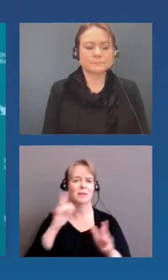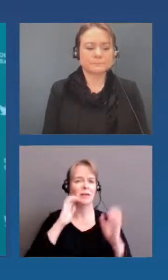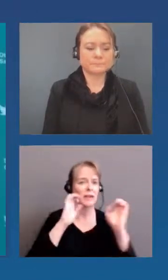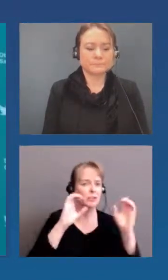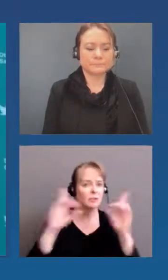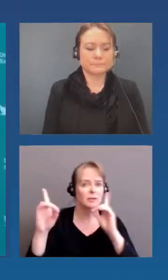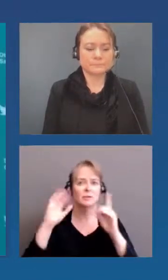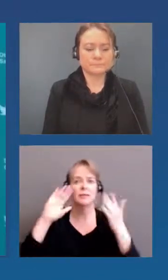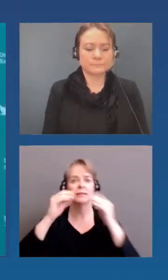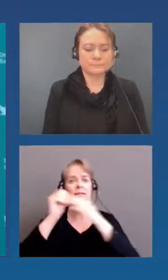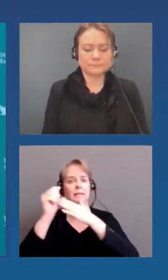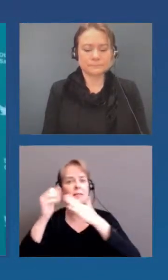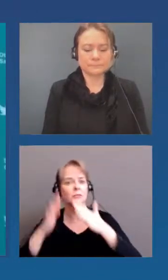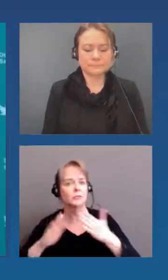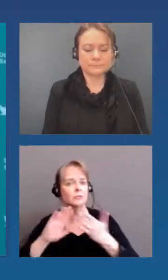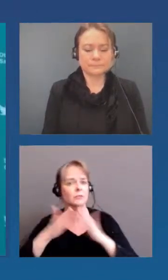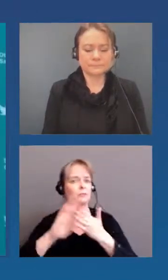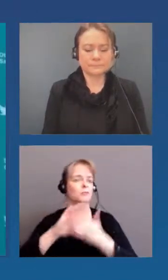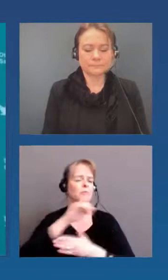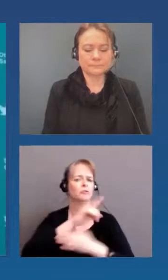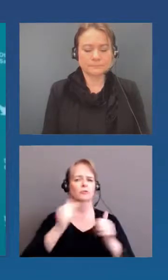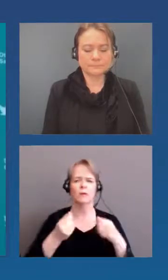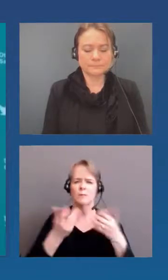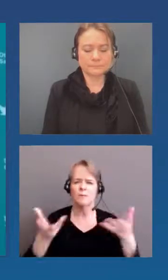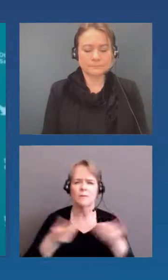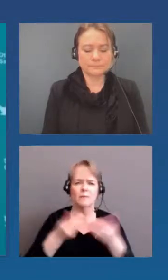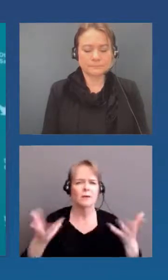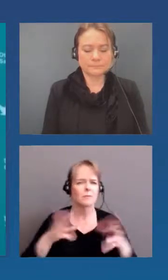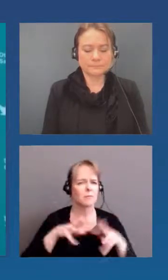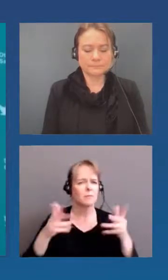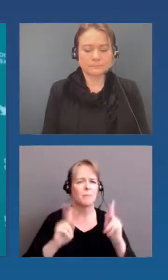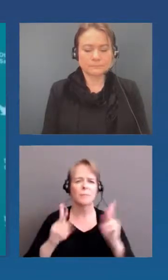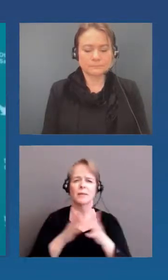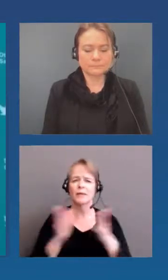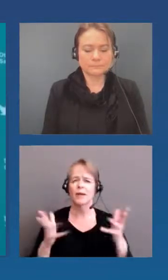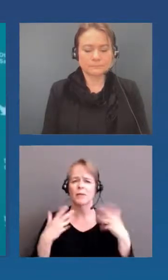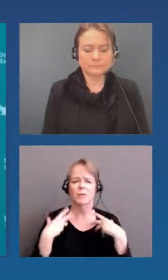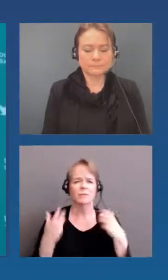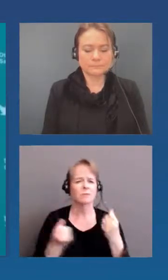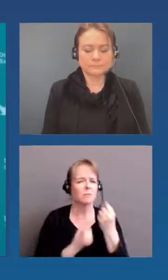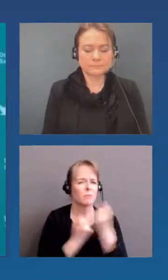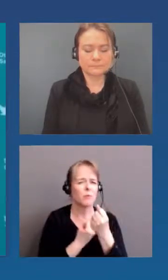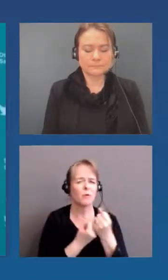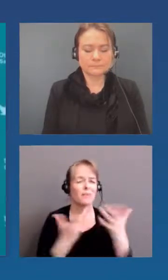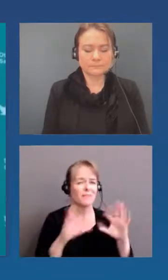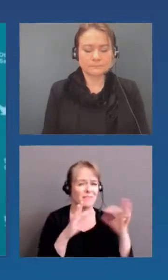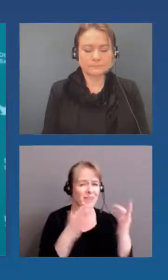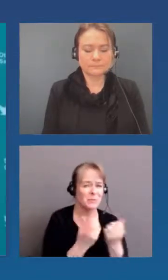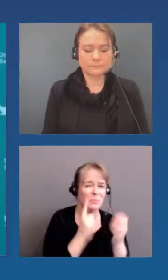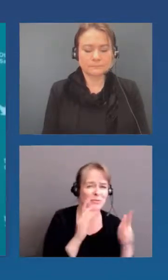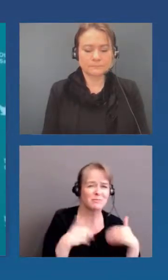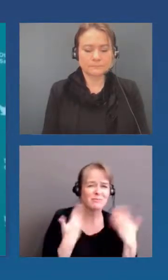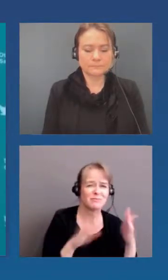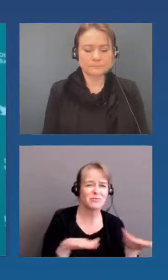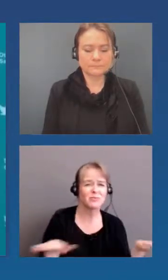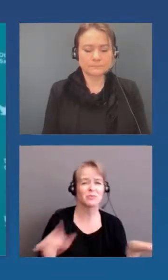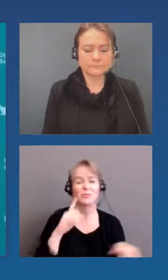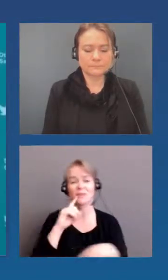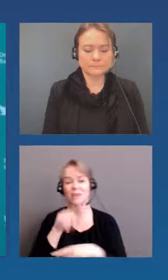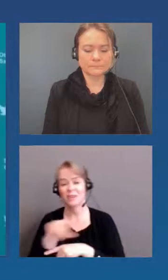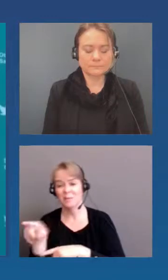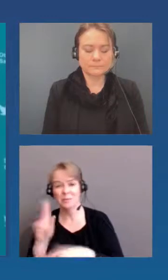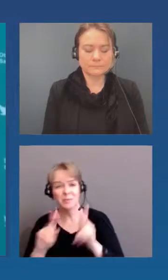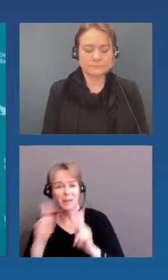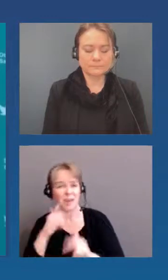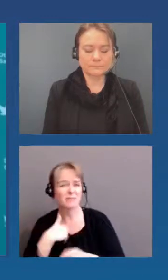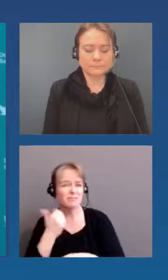maintaining as much essential public health support as possible to families with young children, addressing mental health and substance use needs, following